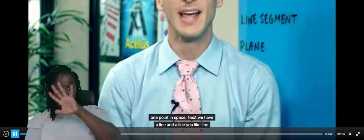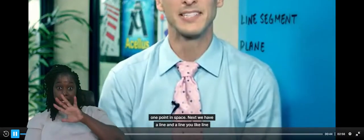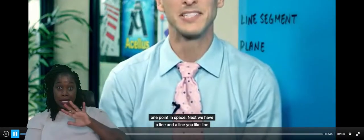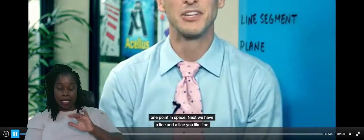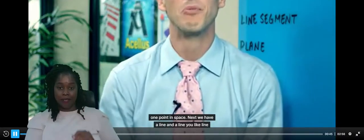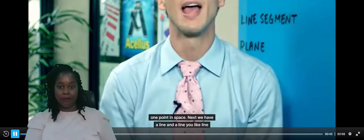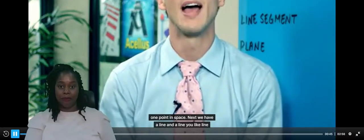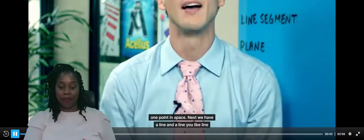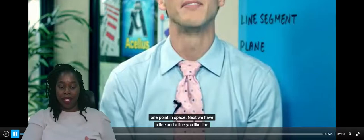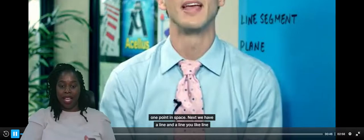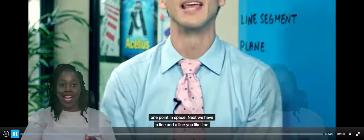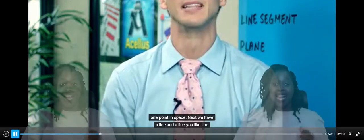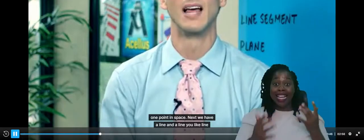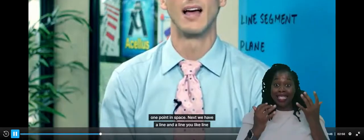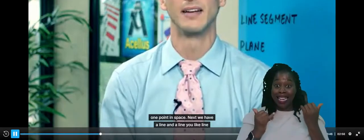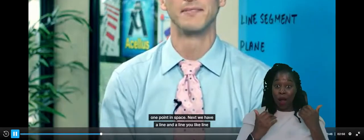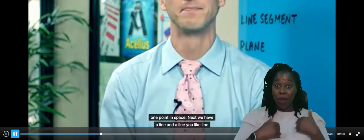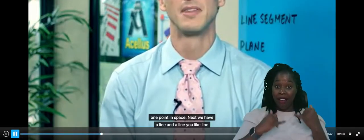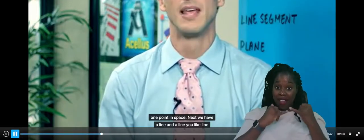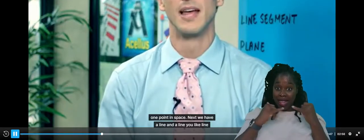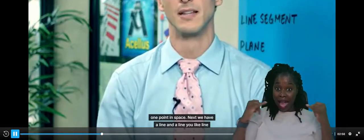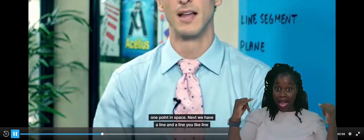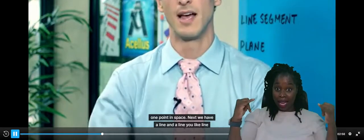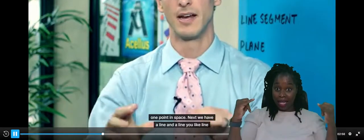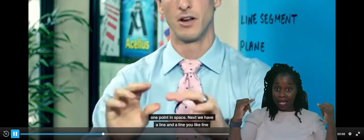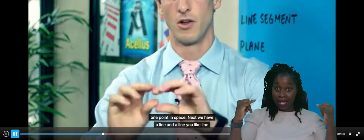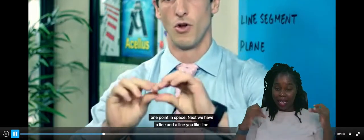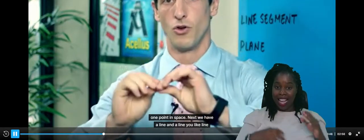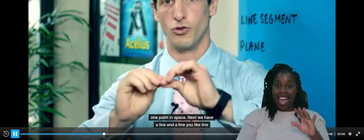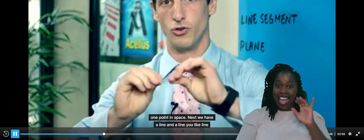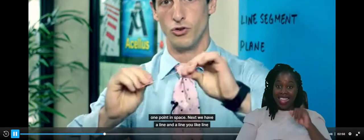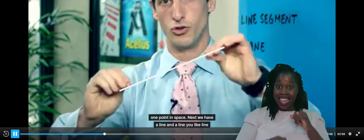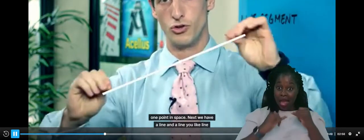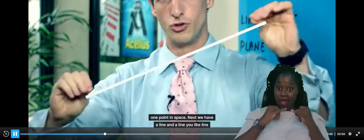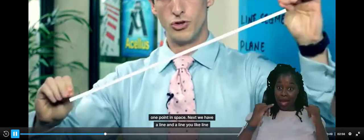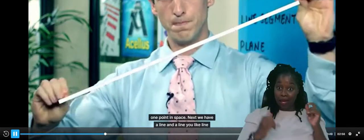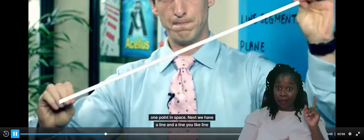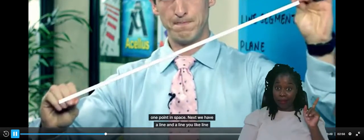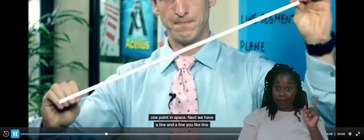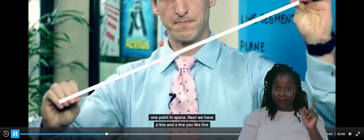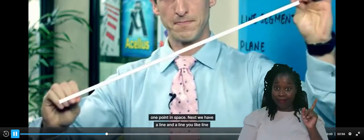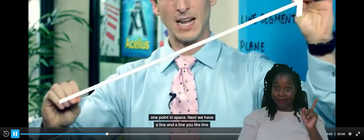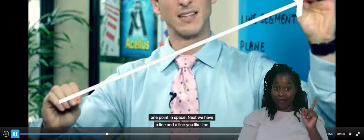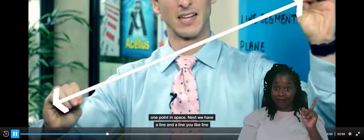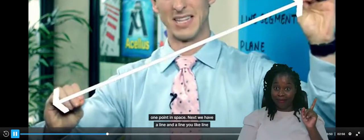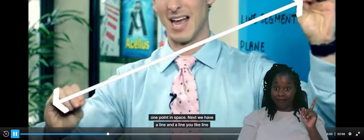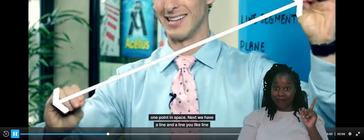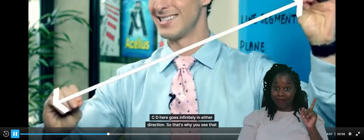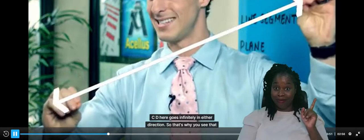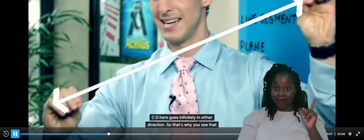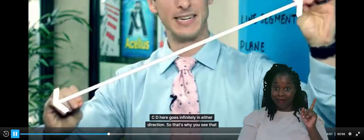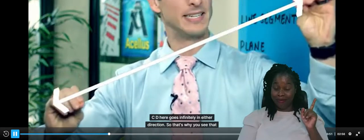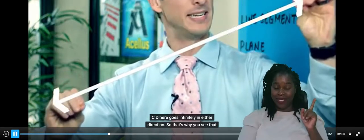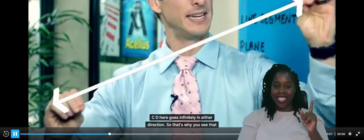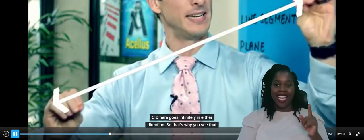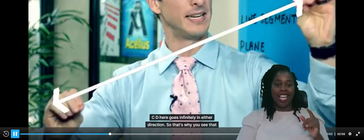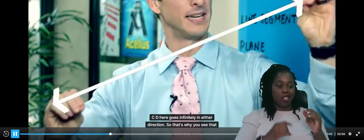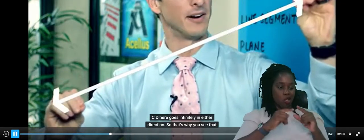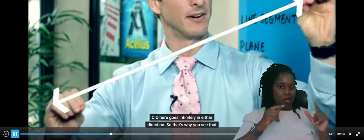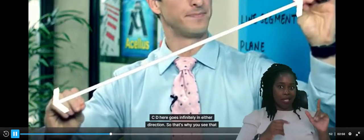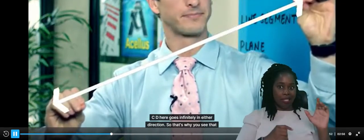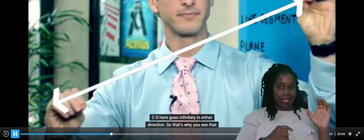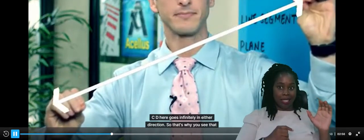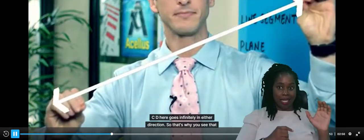next we have a line and a line like line CD